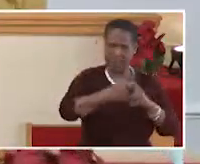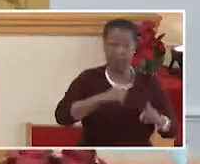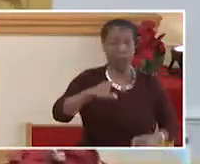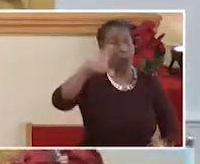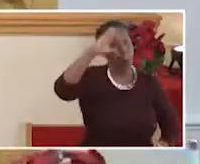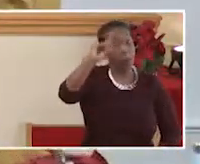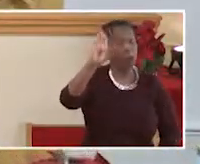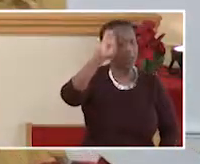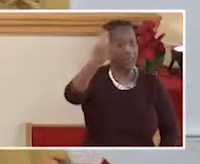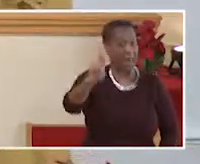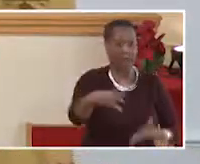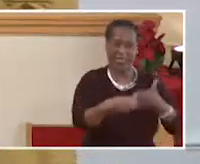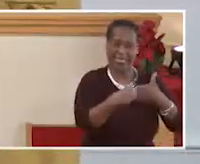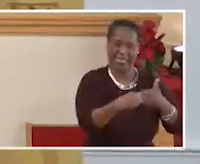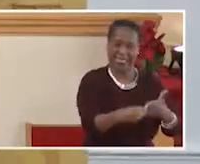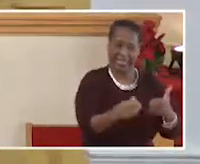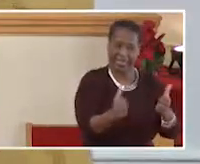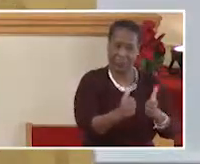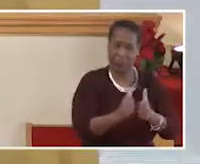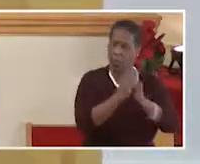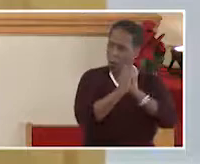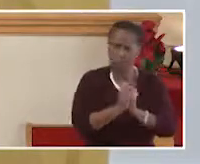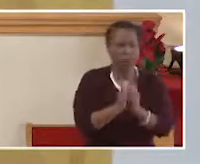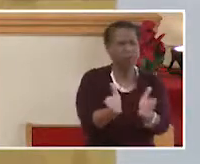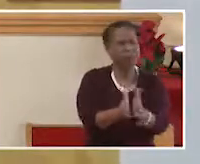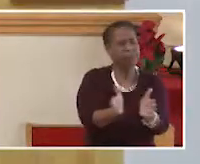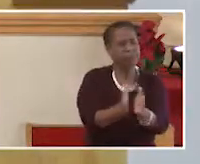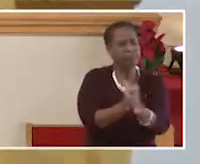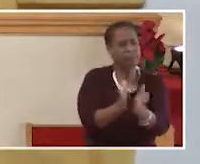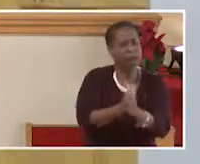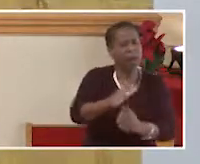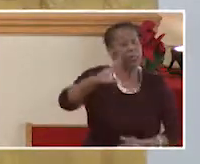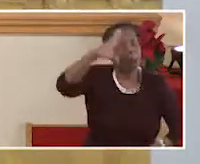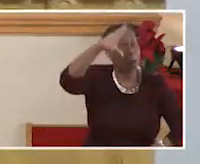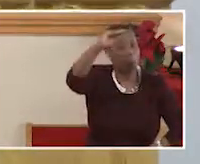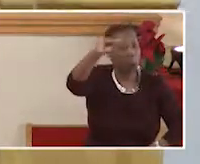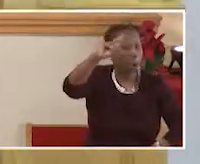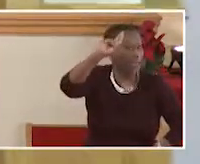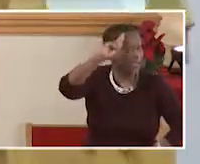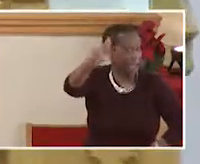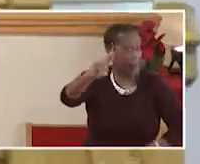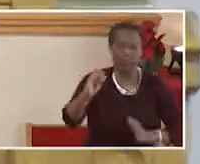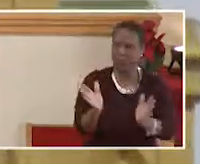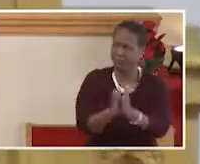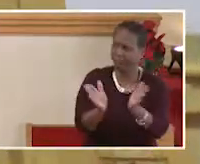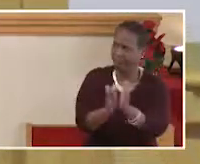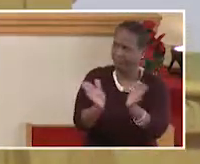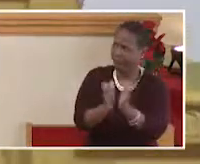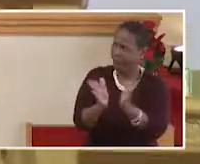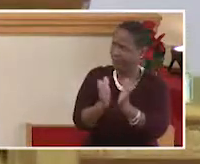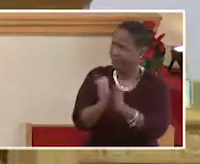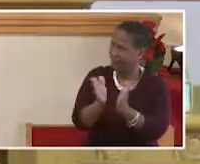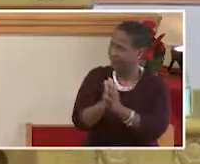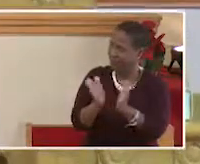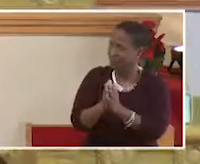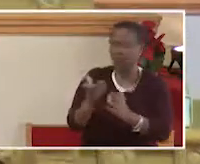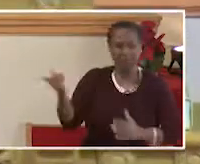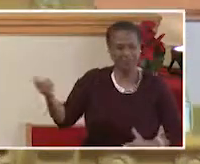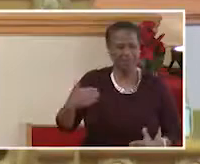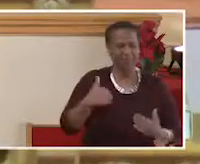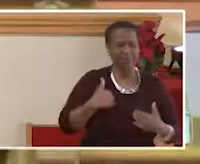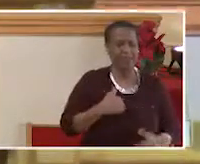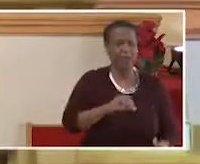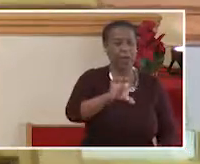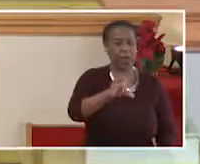Ministry are leading us in worship this morning. Can we give our Boy Scout ministry a hand clap of praise? Amen. And so we have Mr.